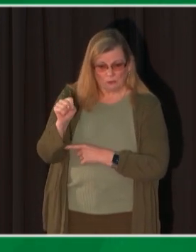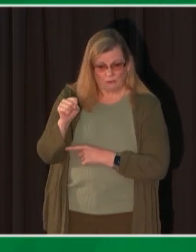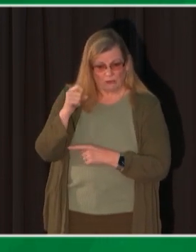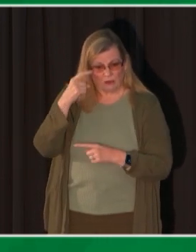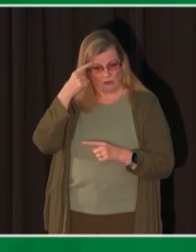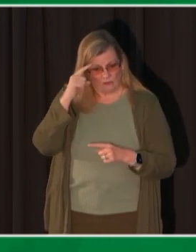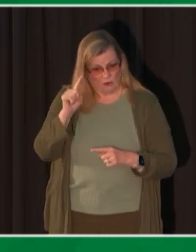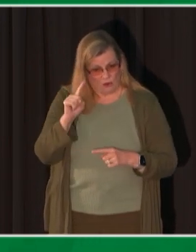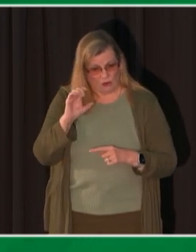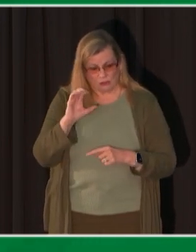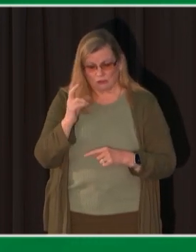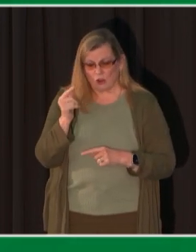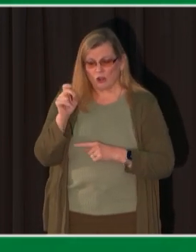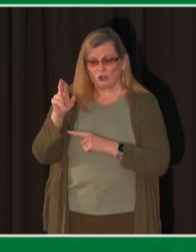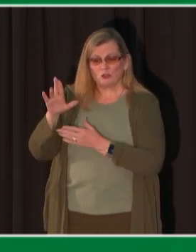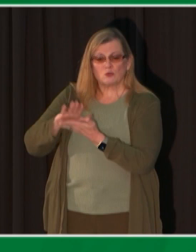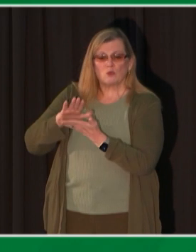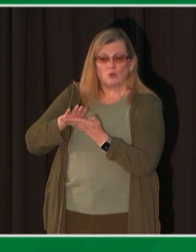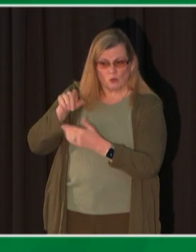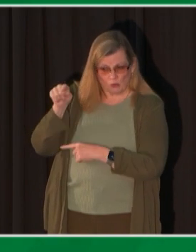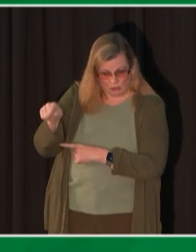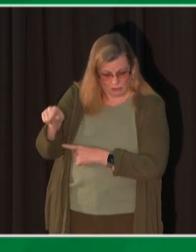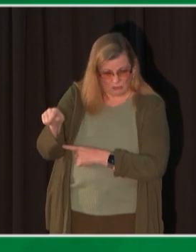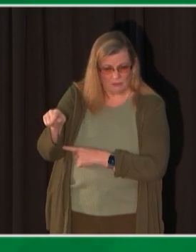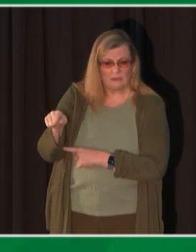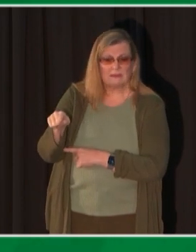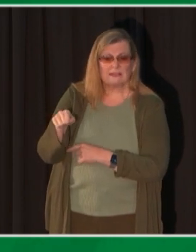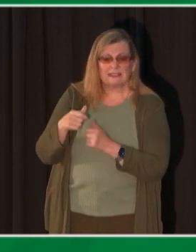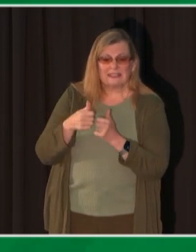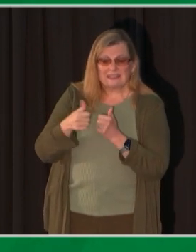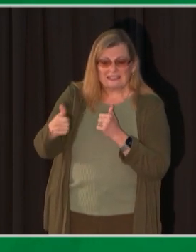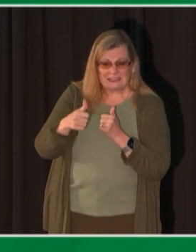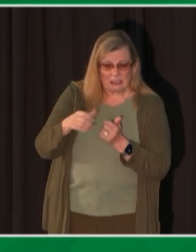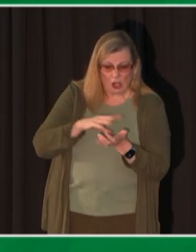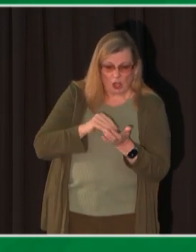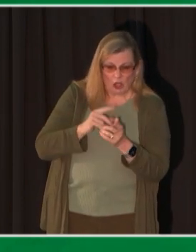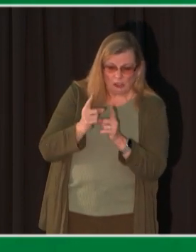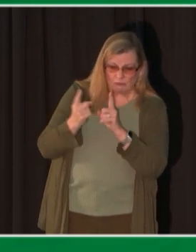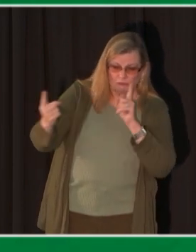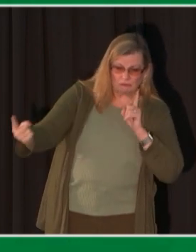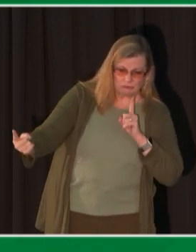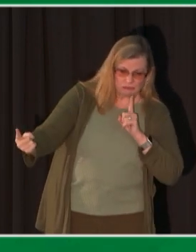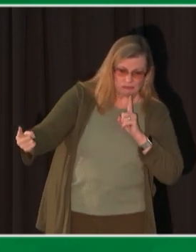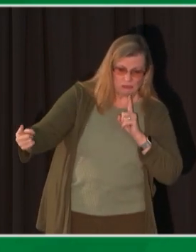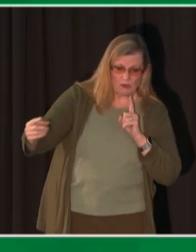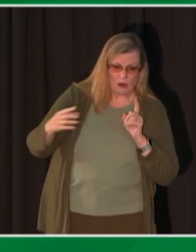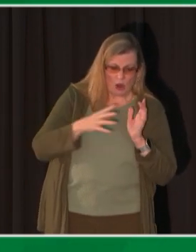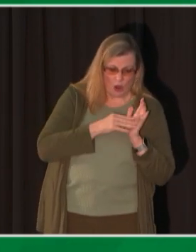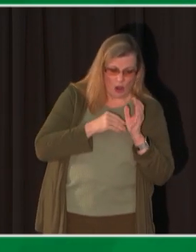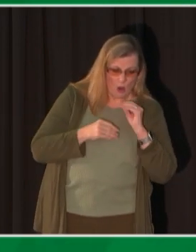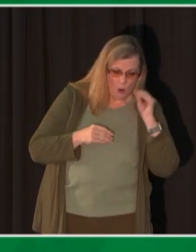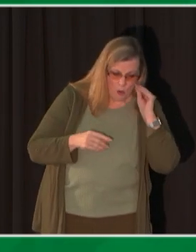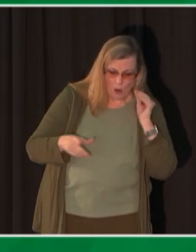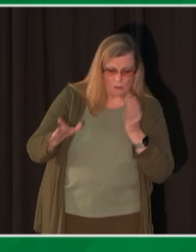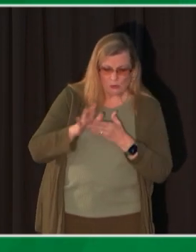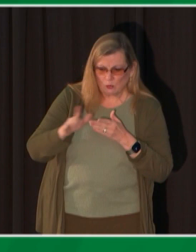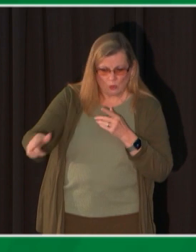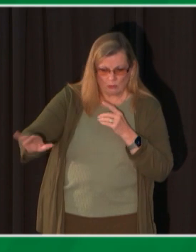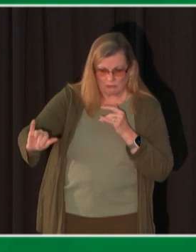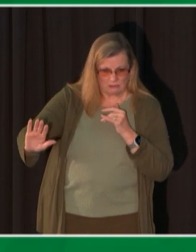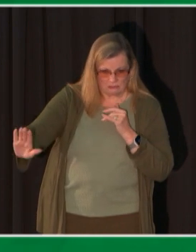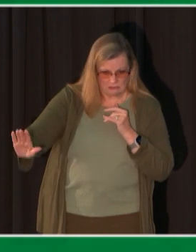schools in Washington, D.C., distance learning, learning at home, will continue throughout the